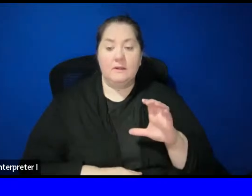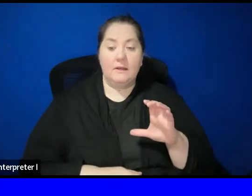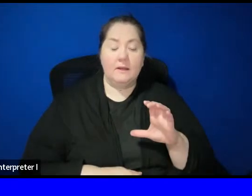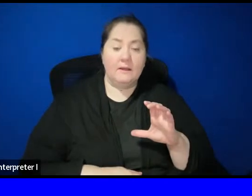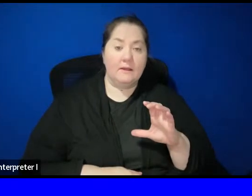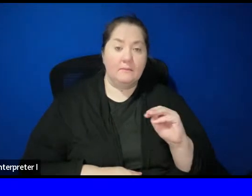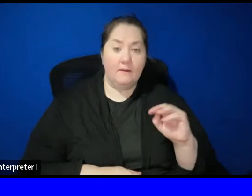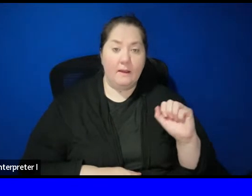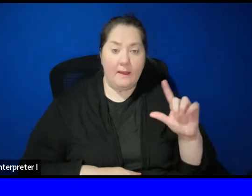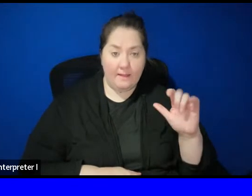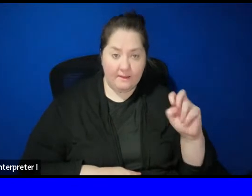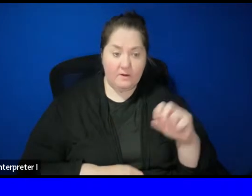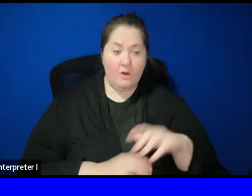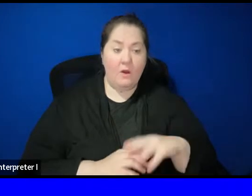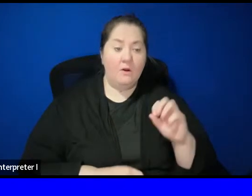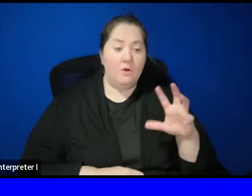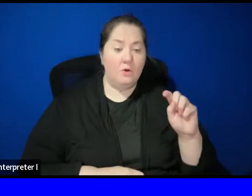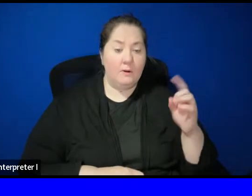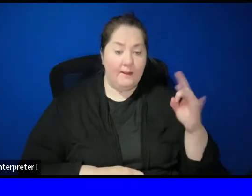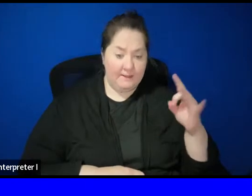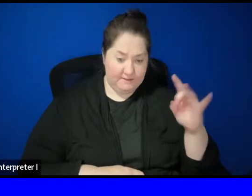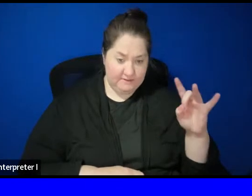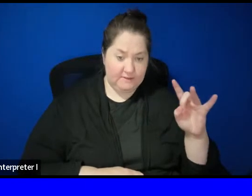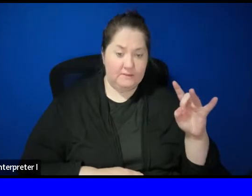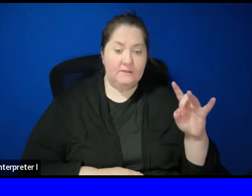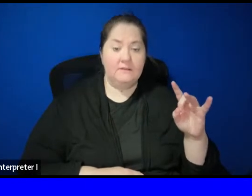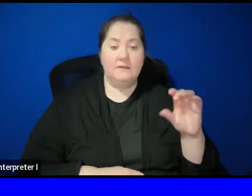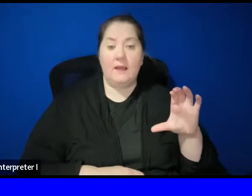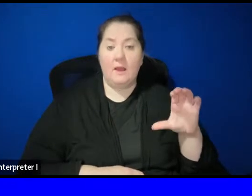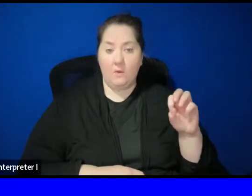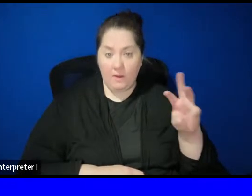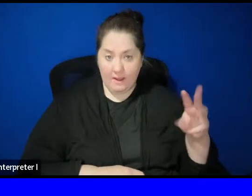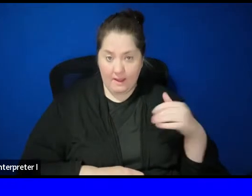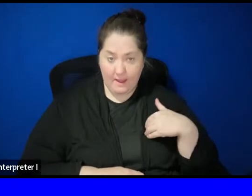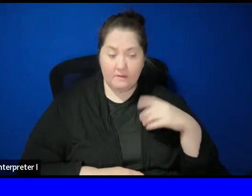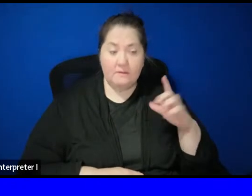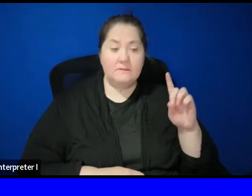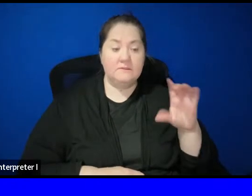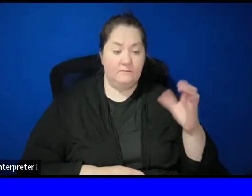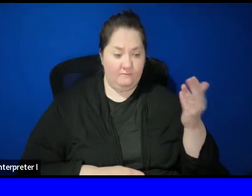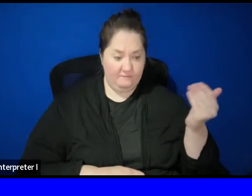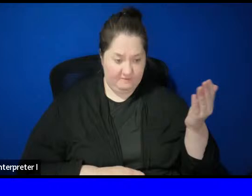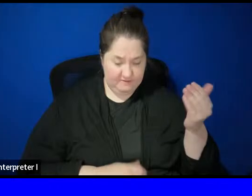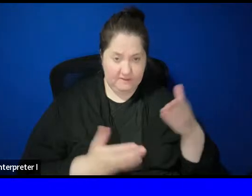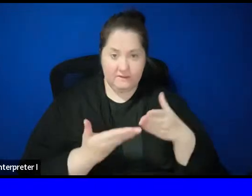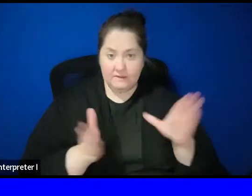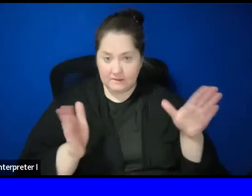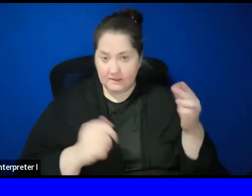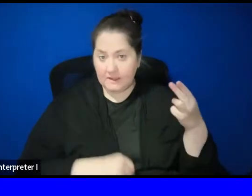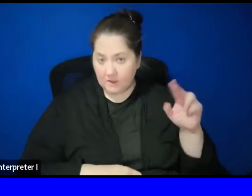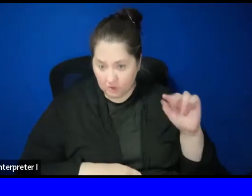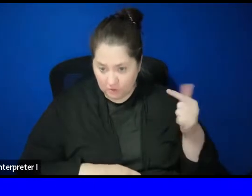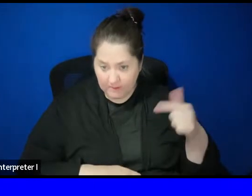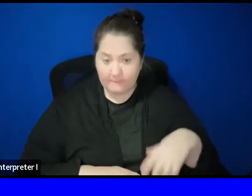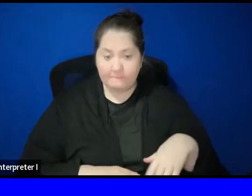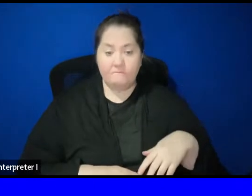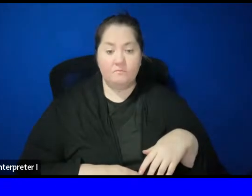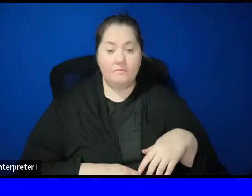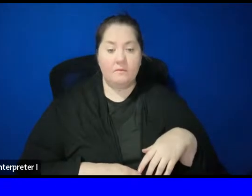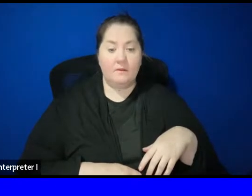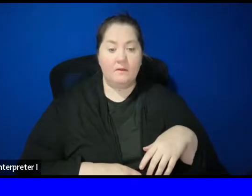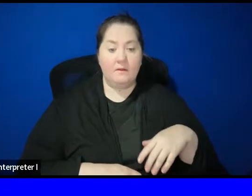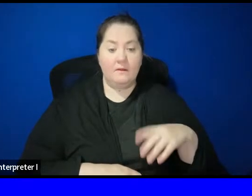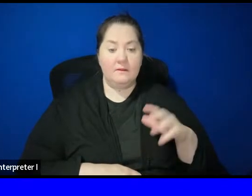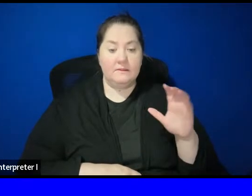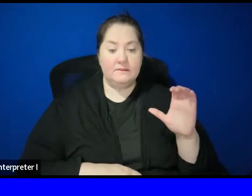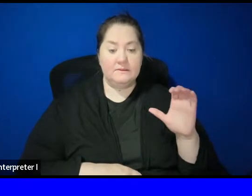on October 18th of last year, and the Committee of the Whole held a hearing on December 15th. ANC 6B submitted